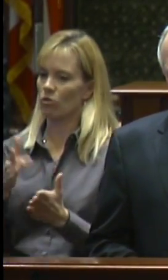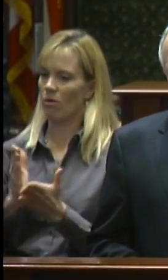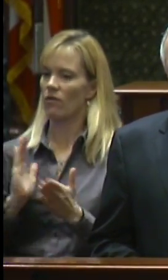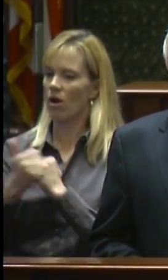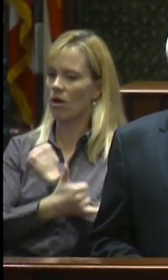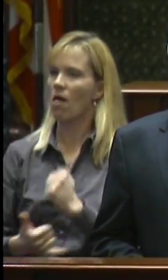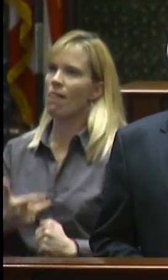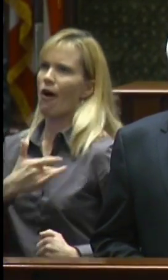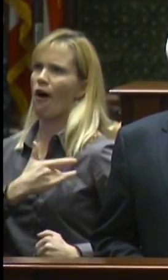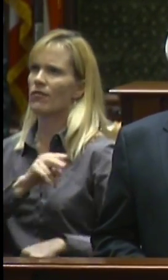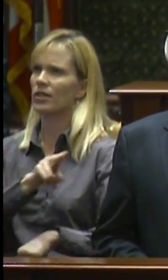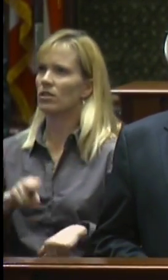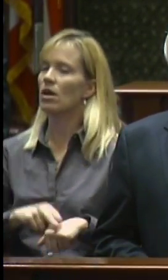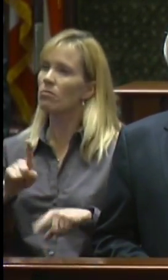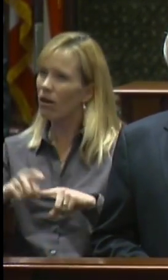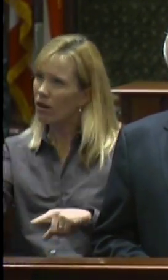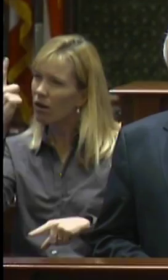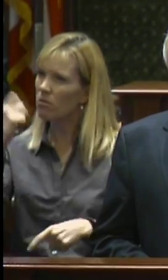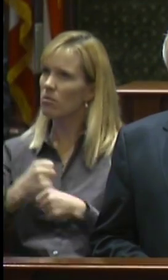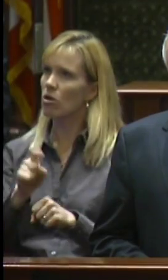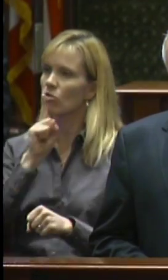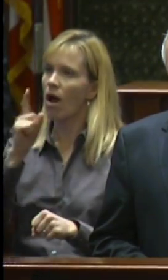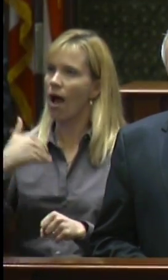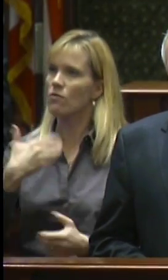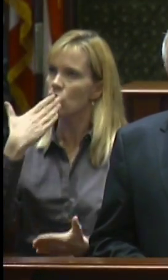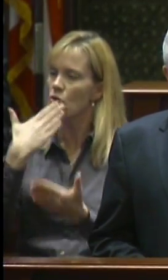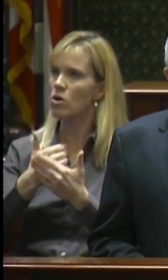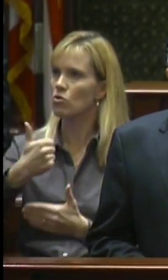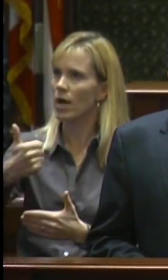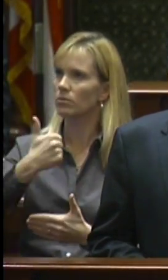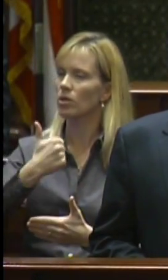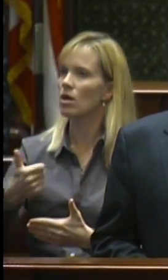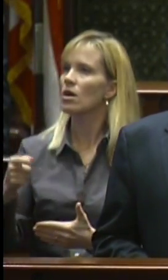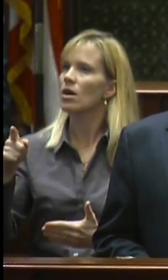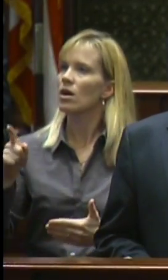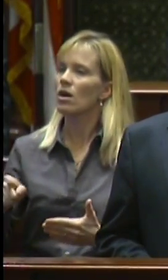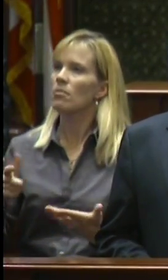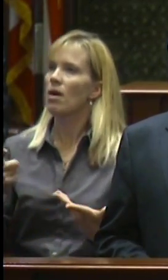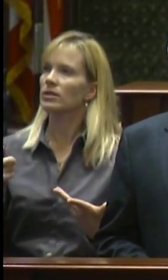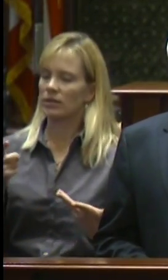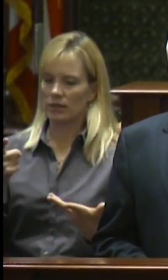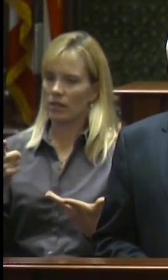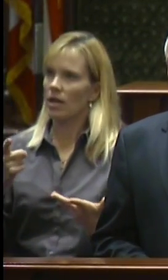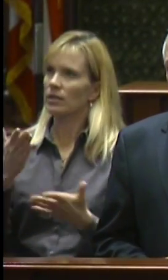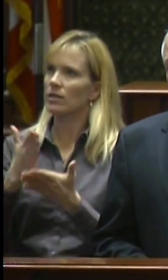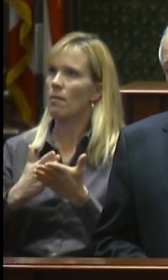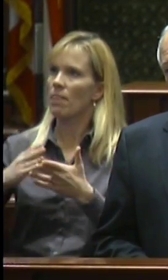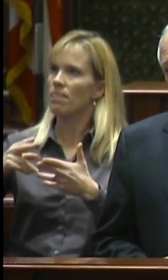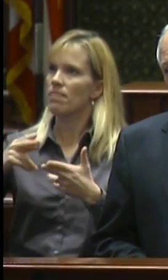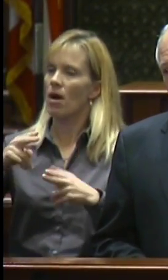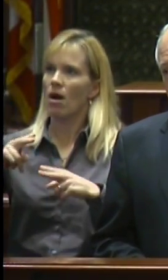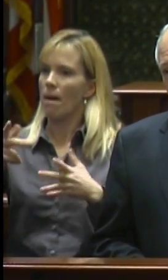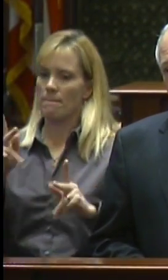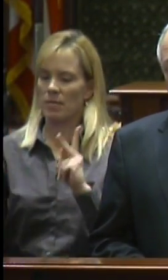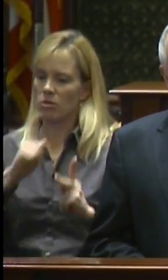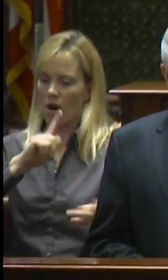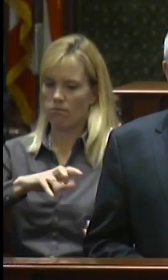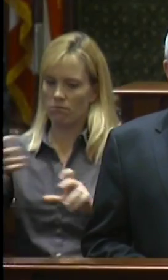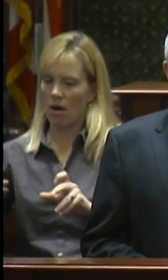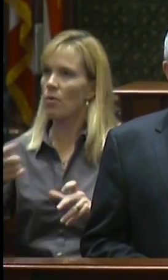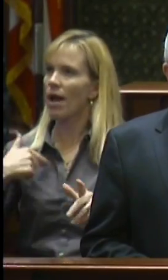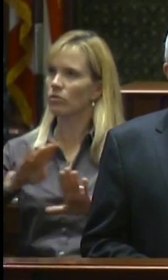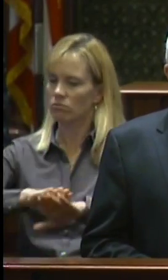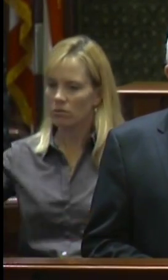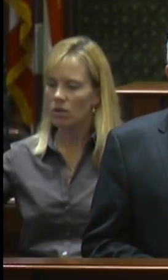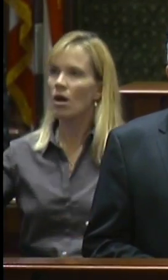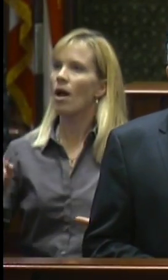of our nation. But we have to make sure we have good transportation. We have to unsnarl some of the freight bottlenecks in our rail. We have